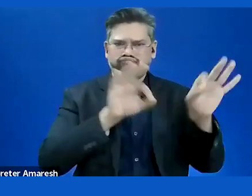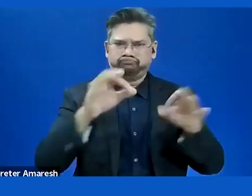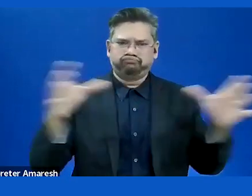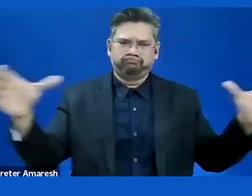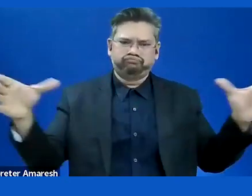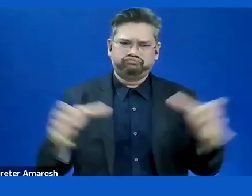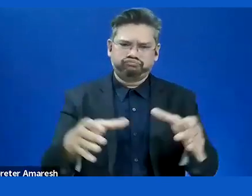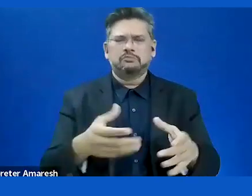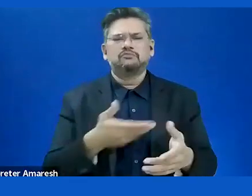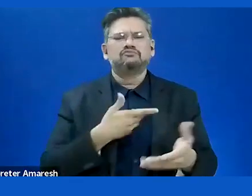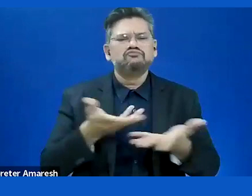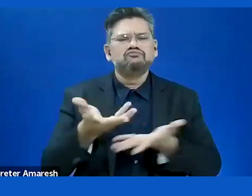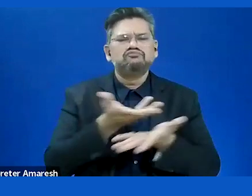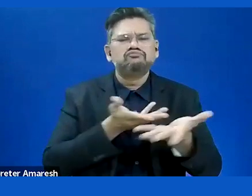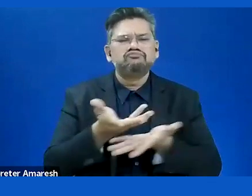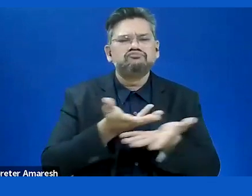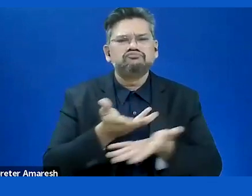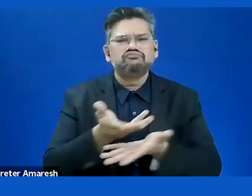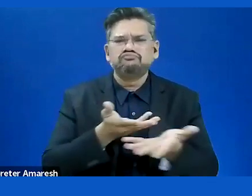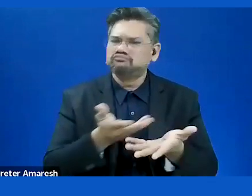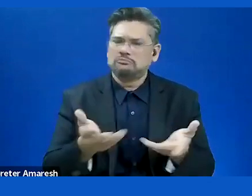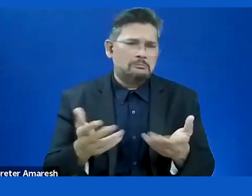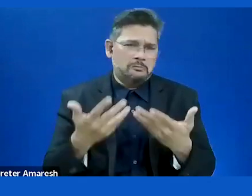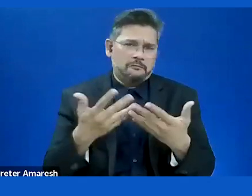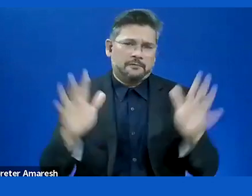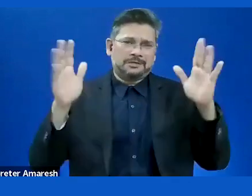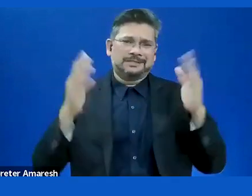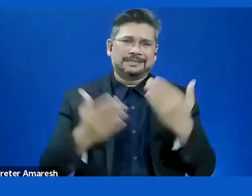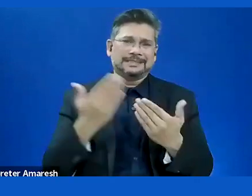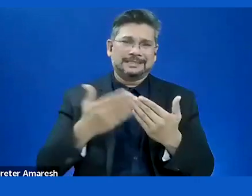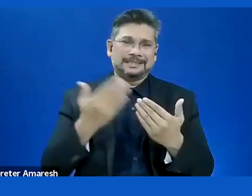For all web developers, that's a lot harder.